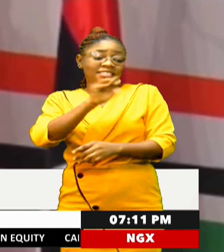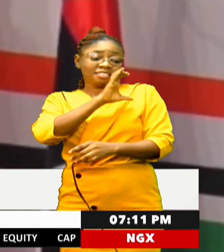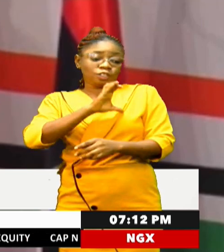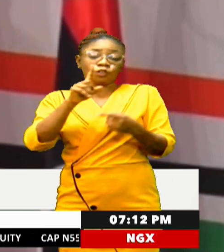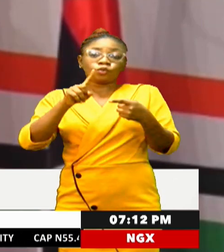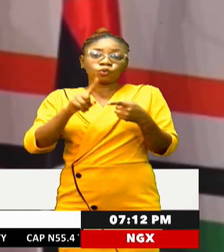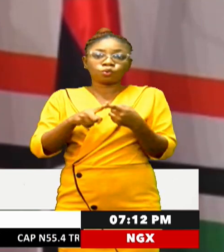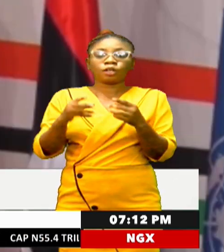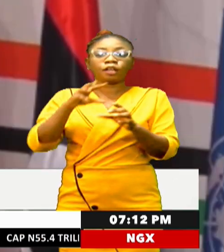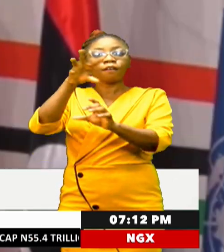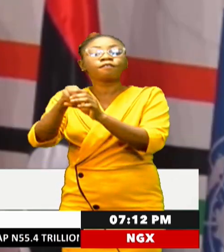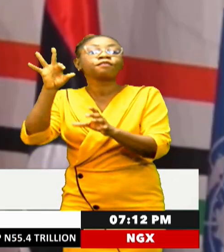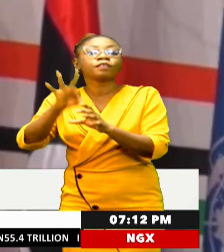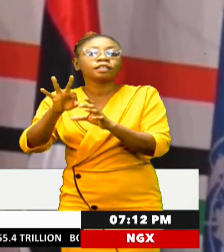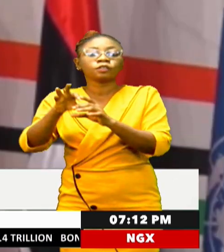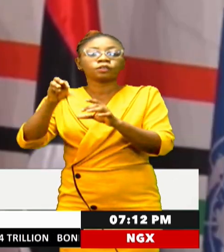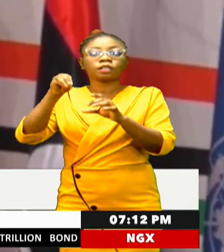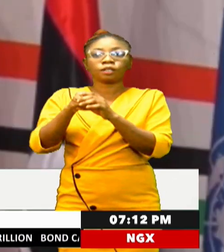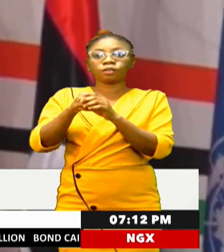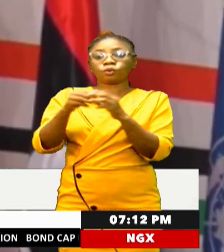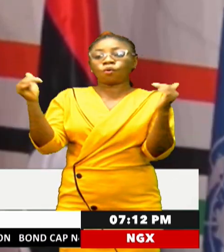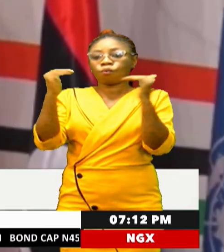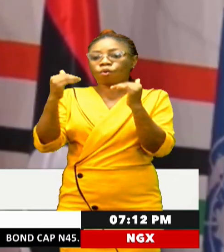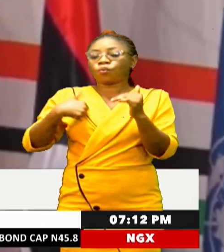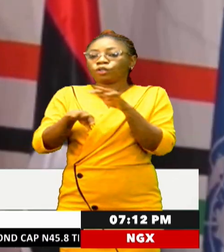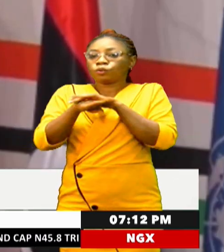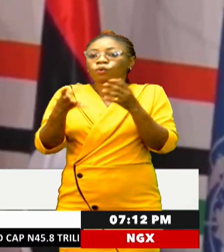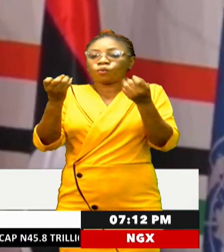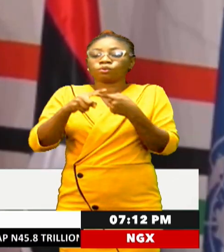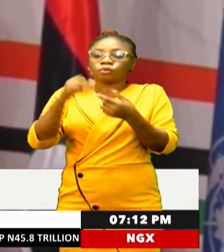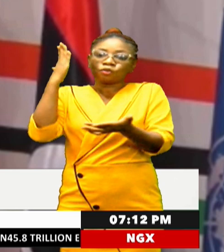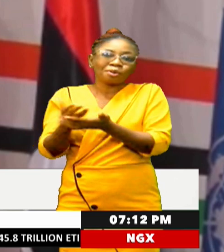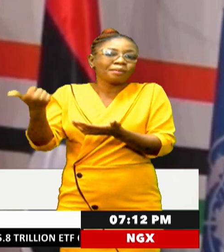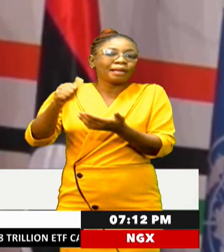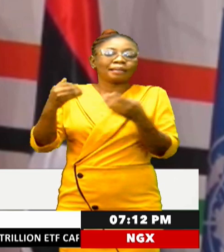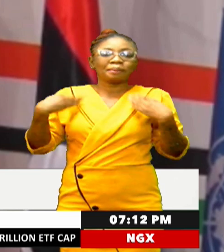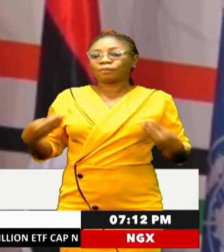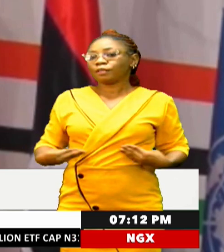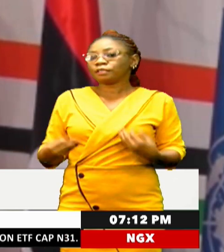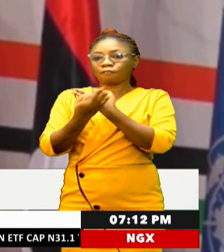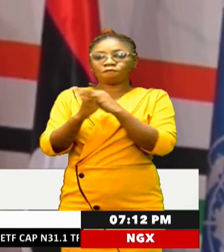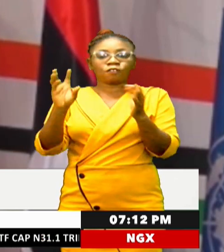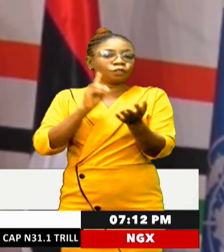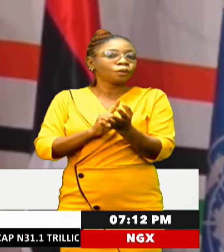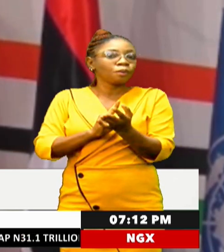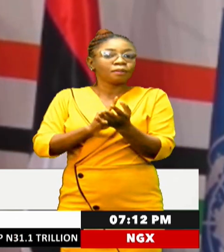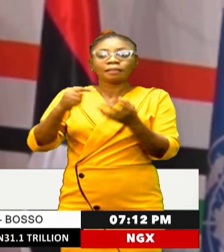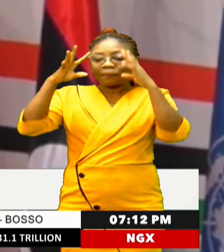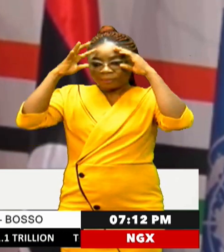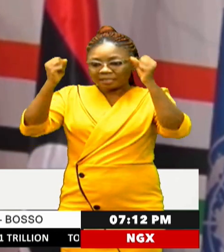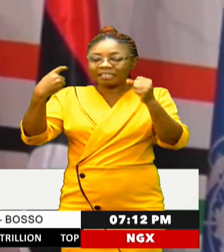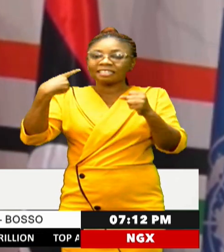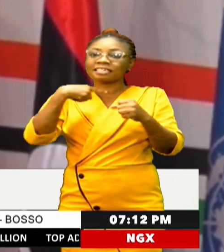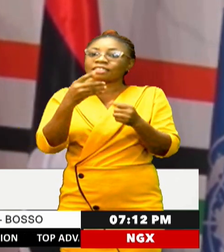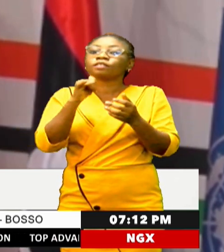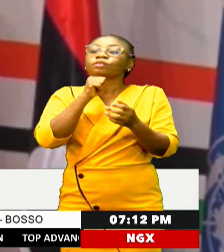war of liberation, and we don't want to restrict anyone's freedoms." End of quote. The president said he did not interfere with